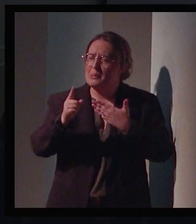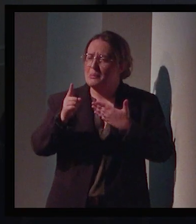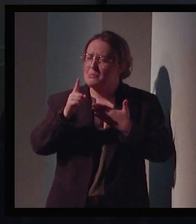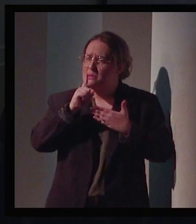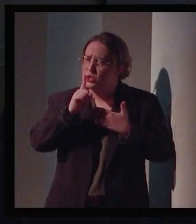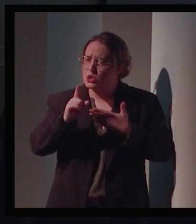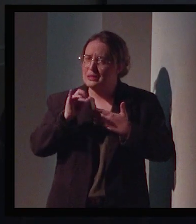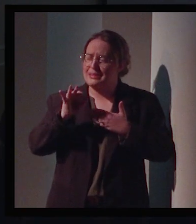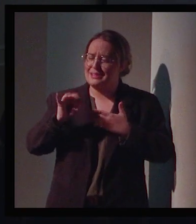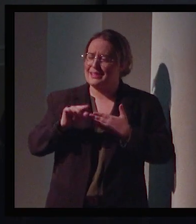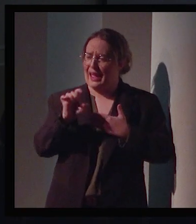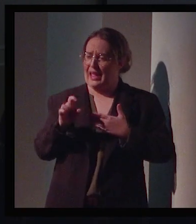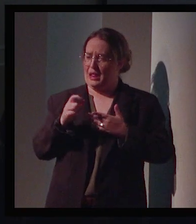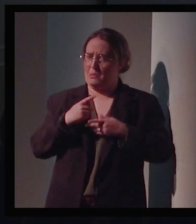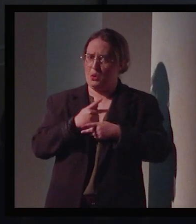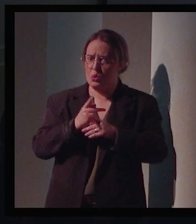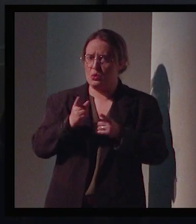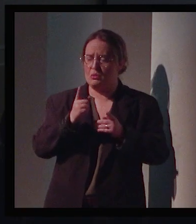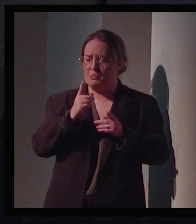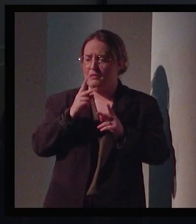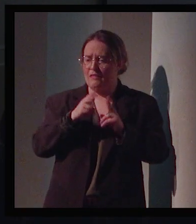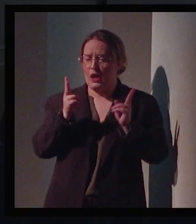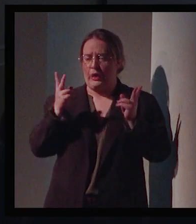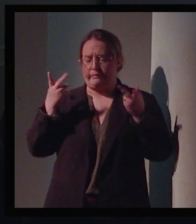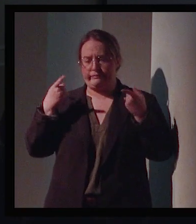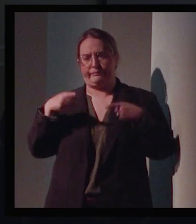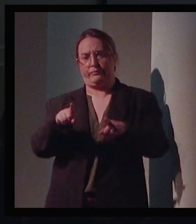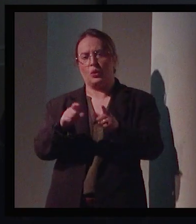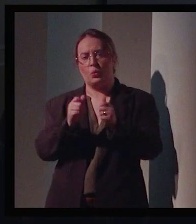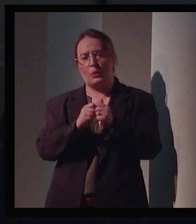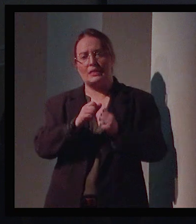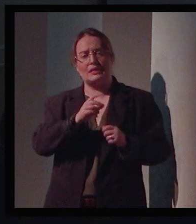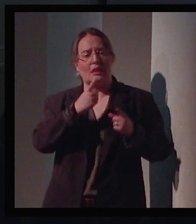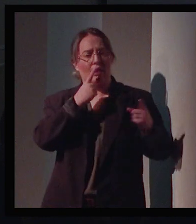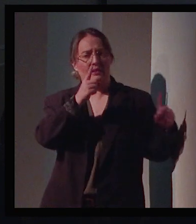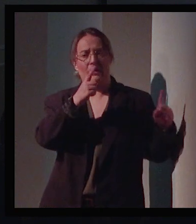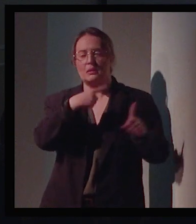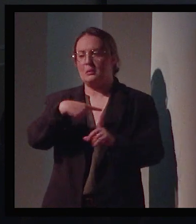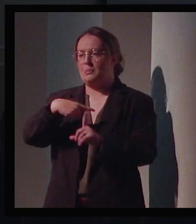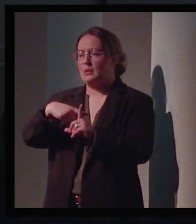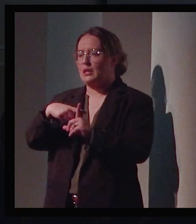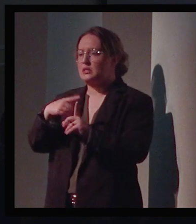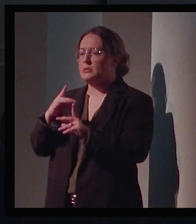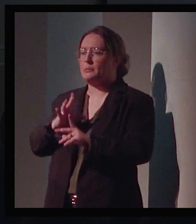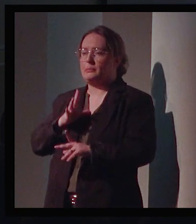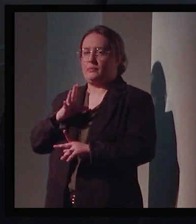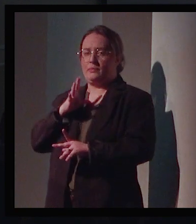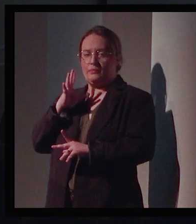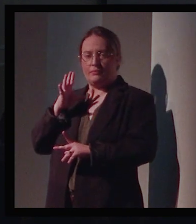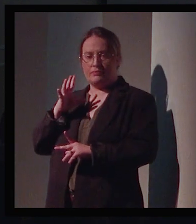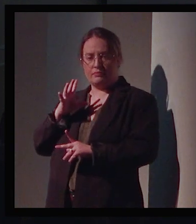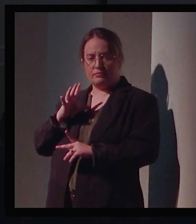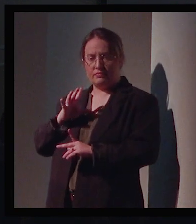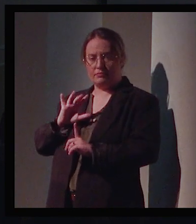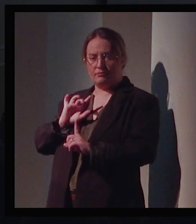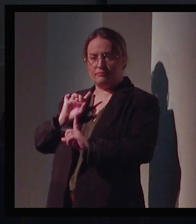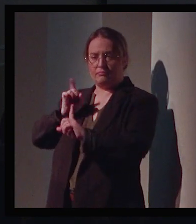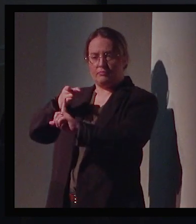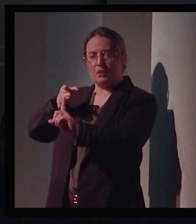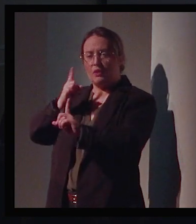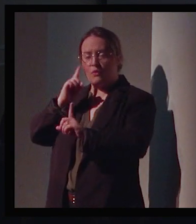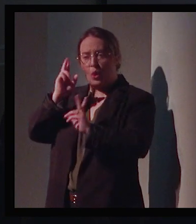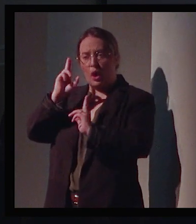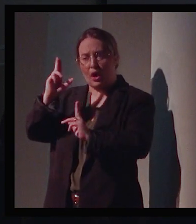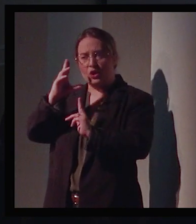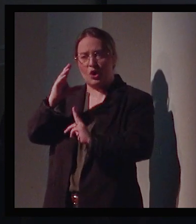became synonymous with success and prestige, both for artists and for their patrons. And this